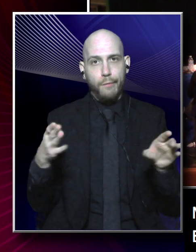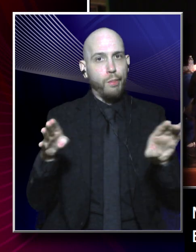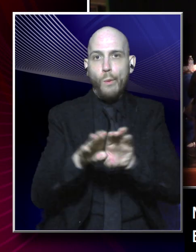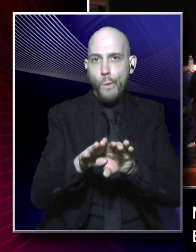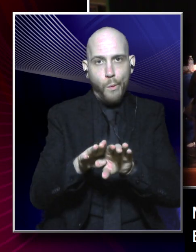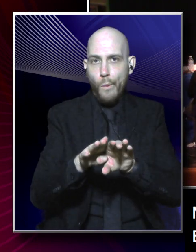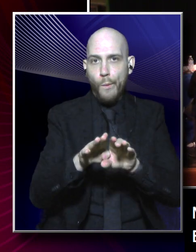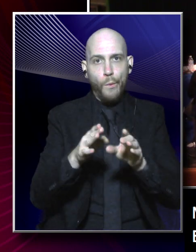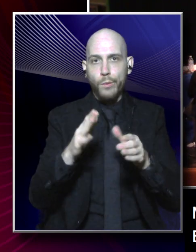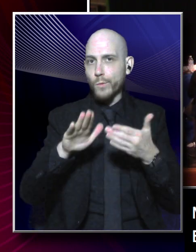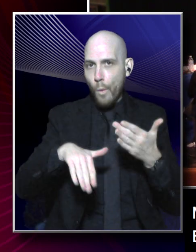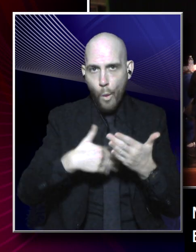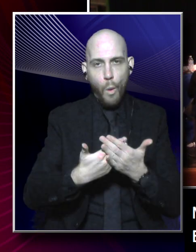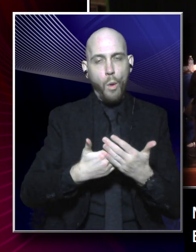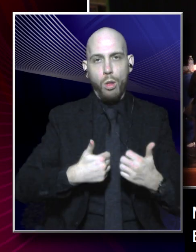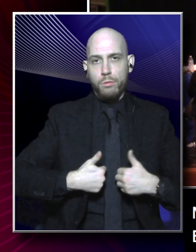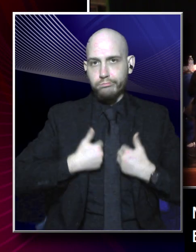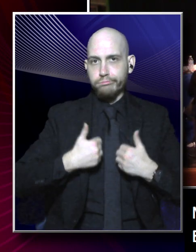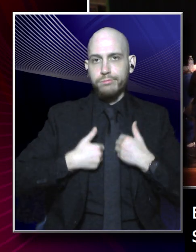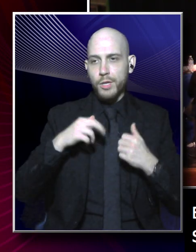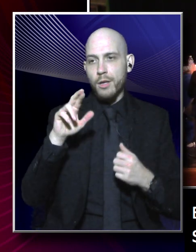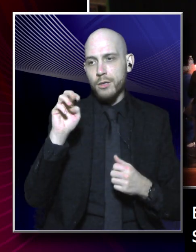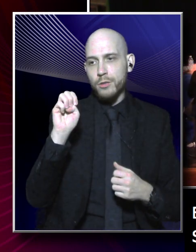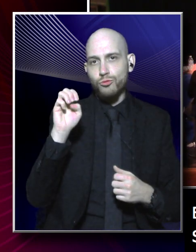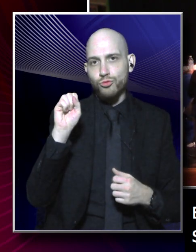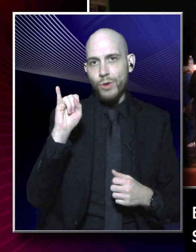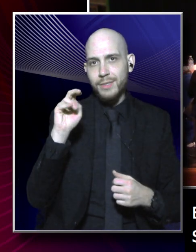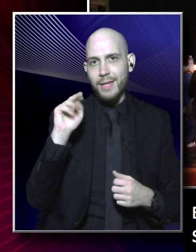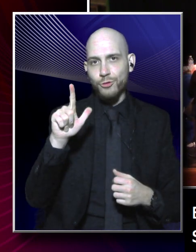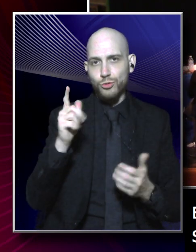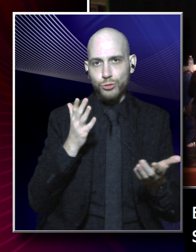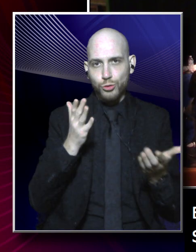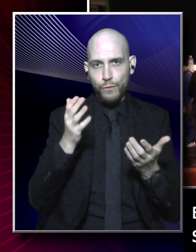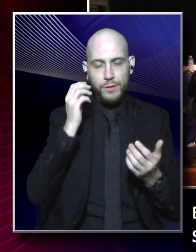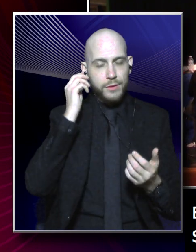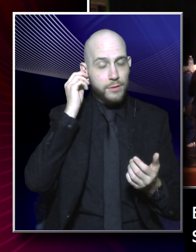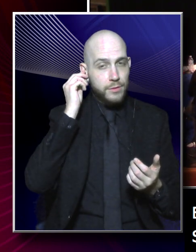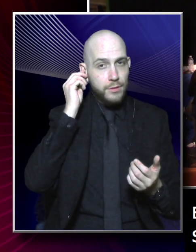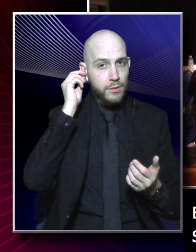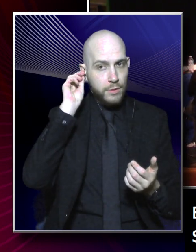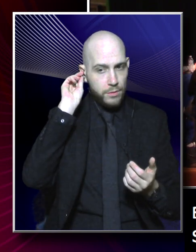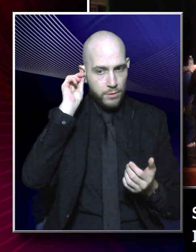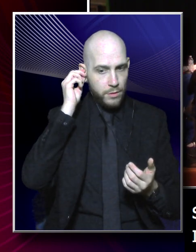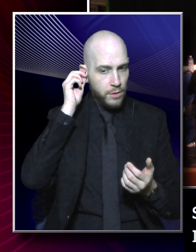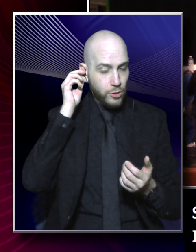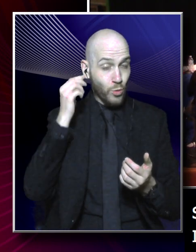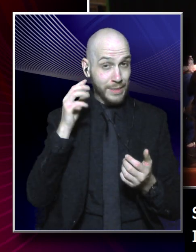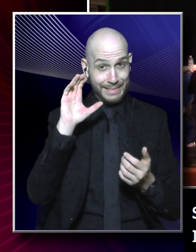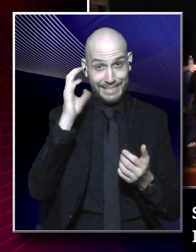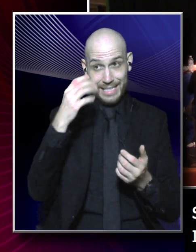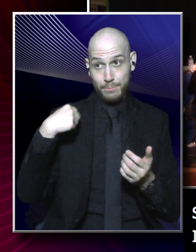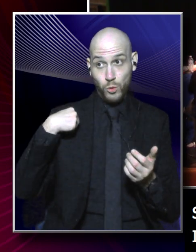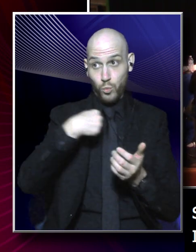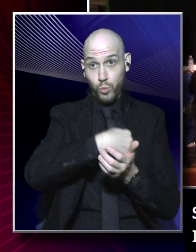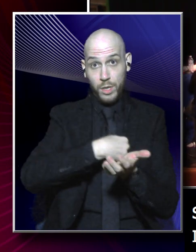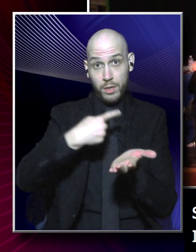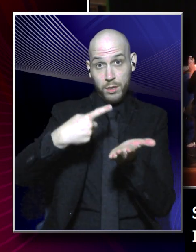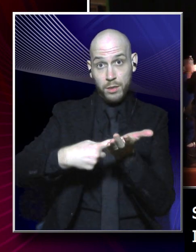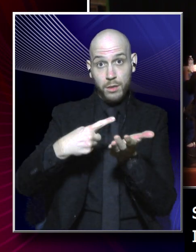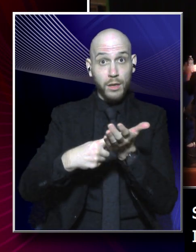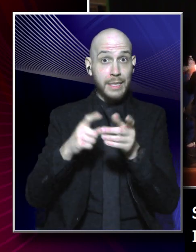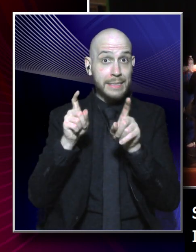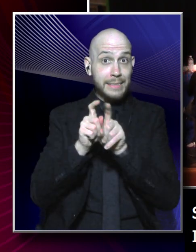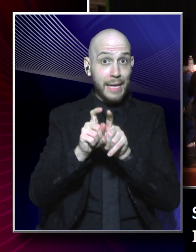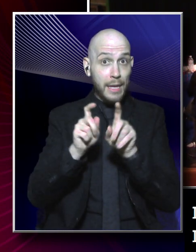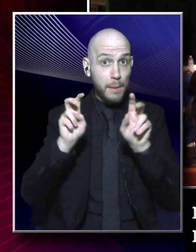residential services to the students. So we are perhaps talking about the same issue, but using different vocabulary to talk